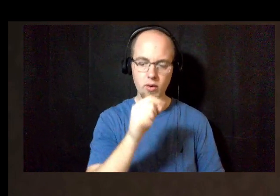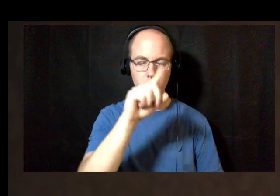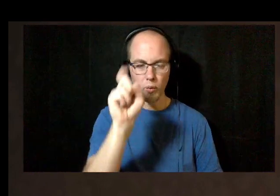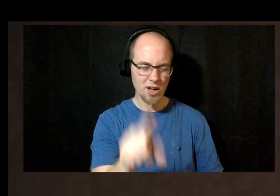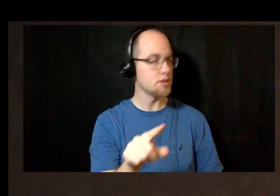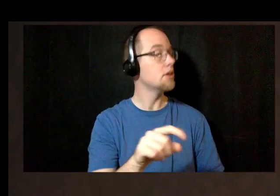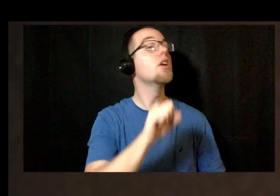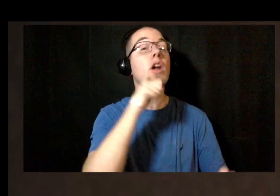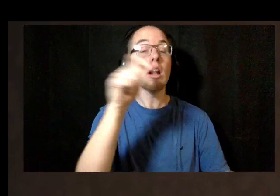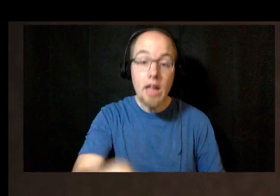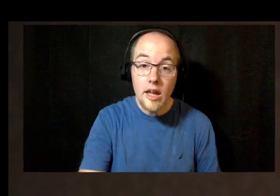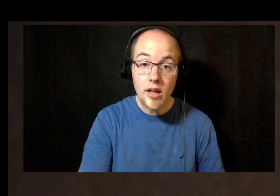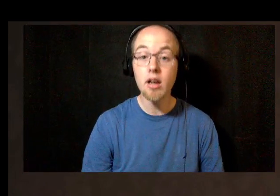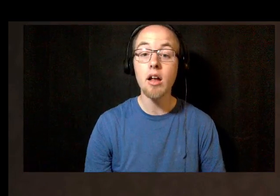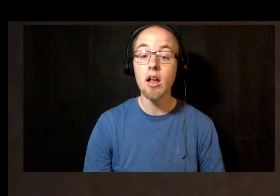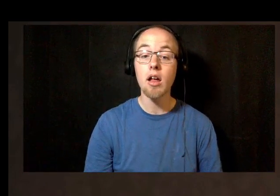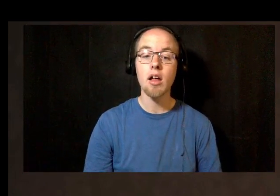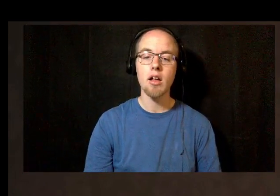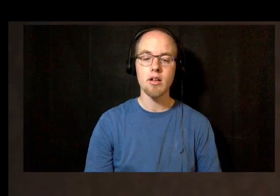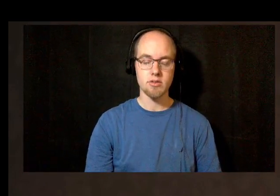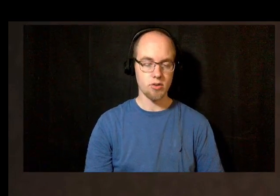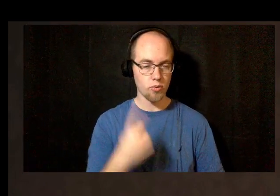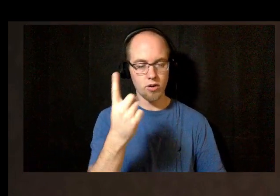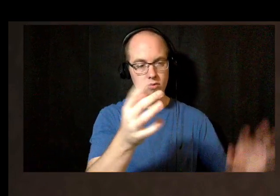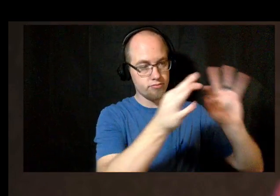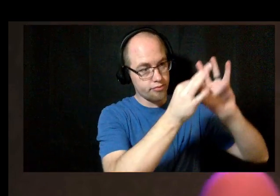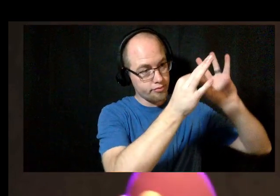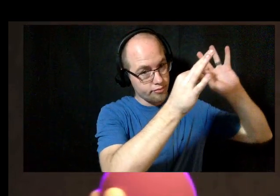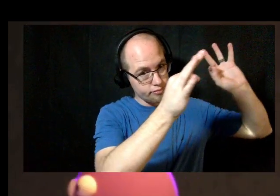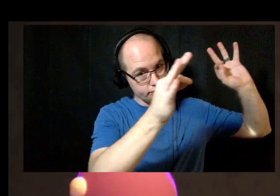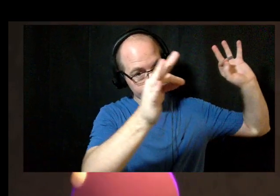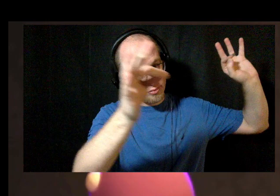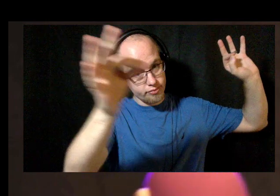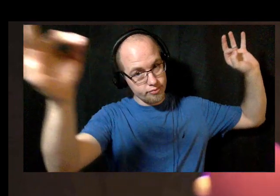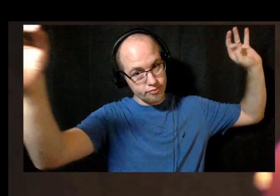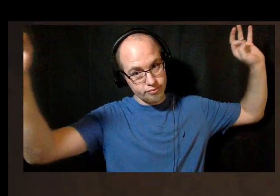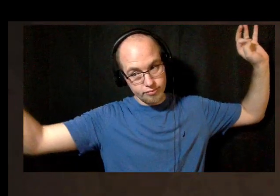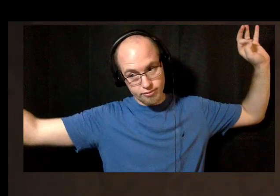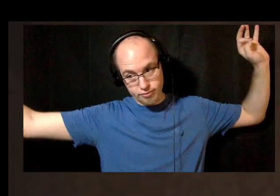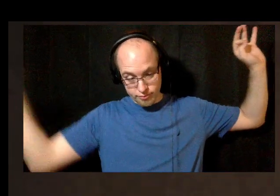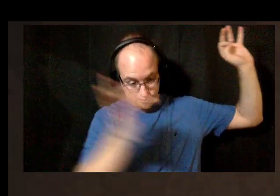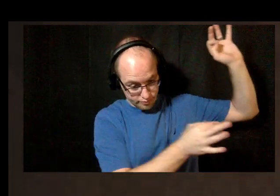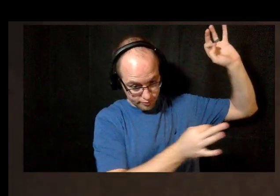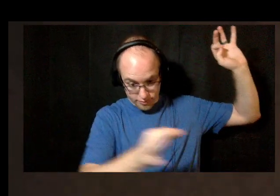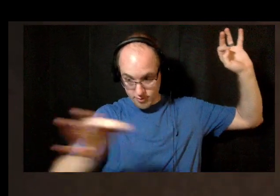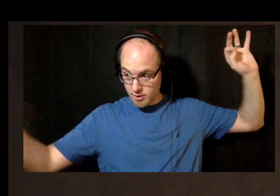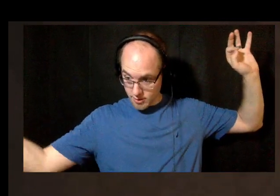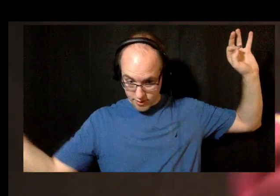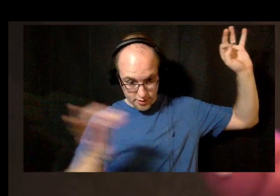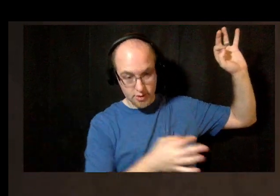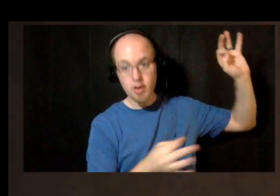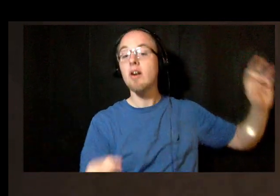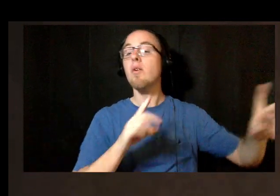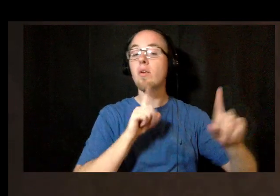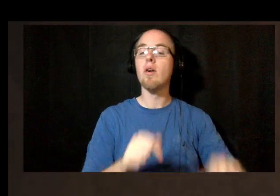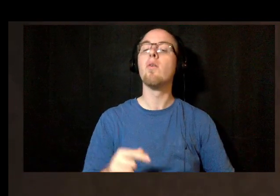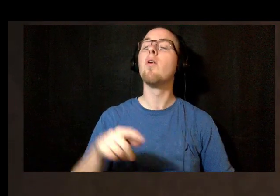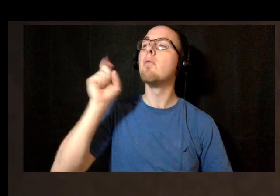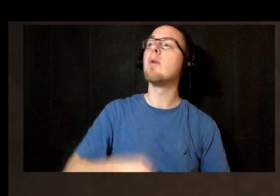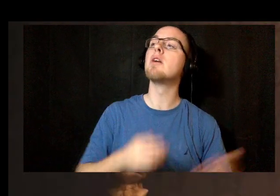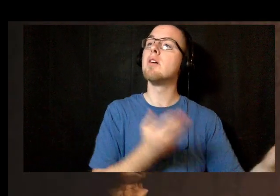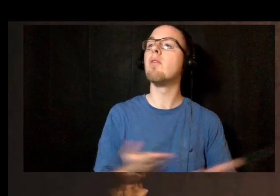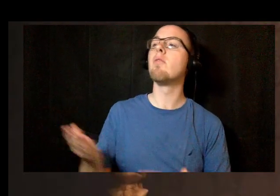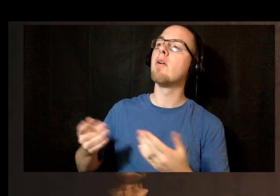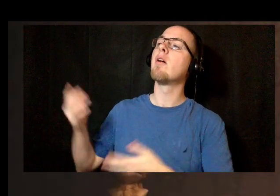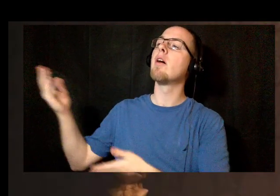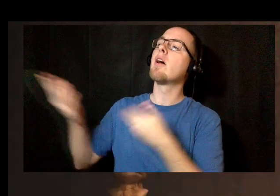entirely unnecessary. So it's just one obscenely long sentence which reads, you must come and